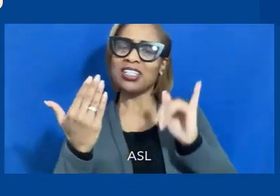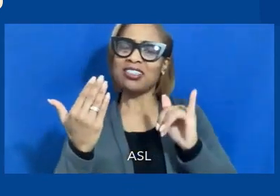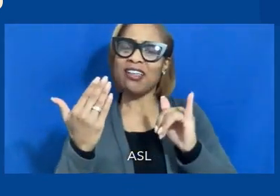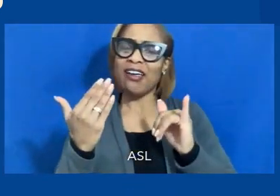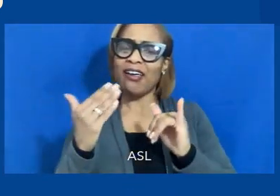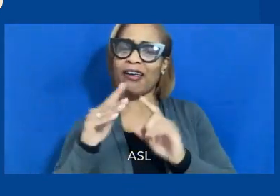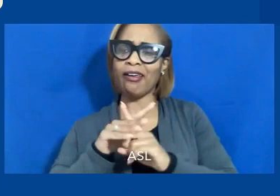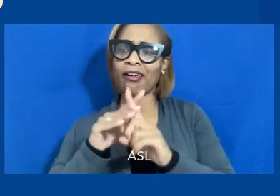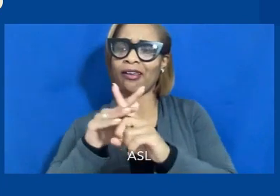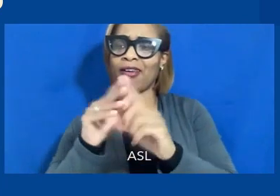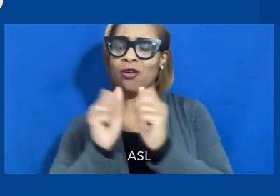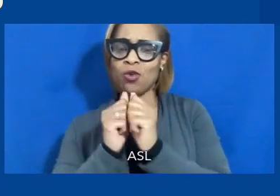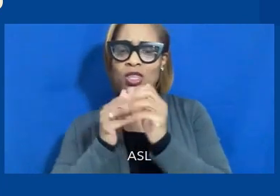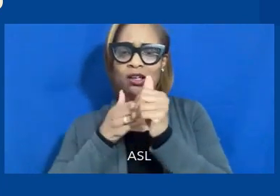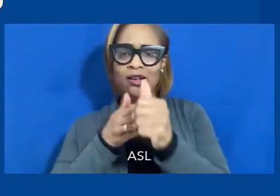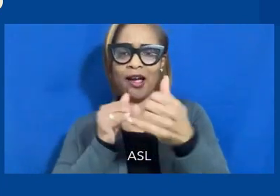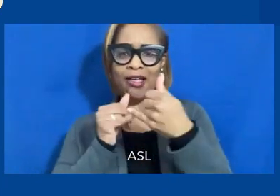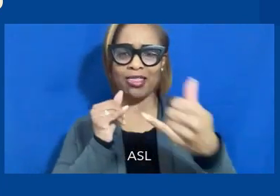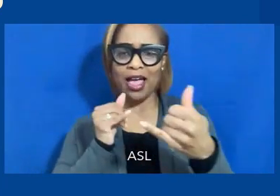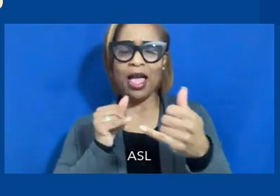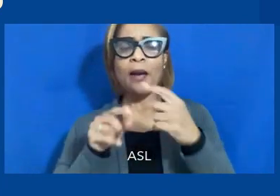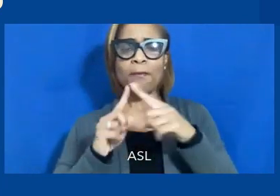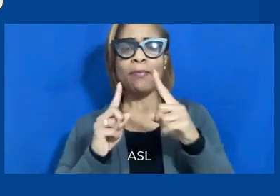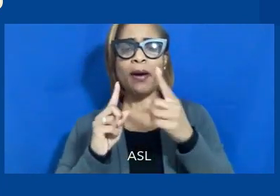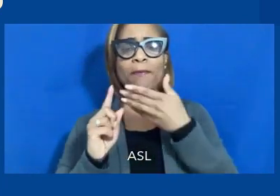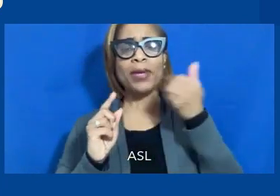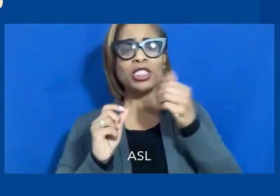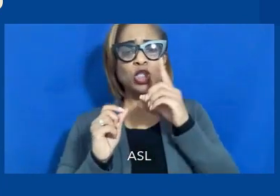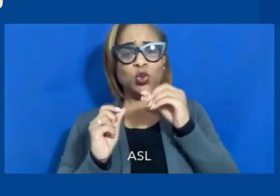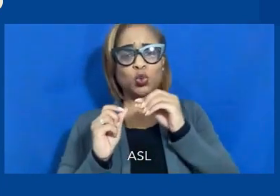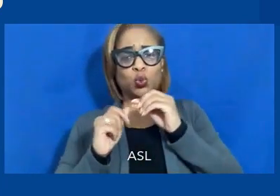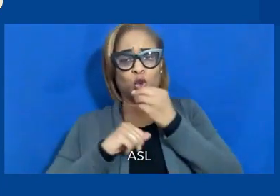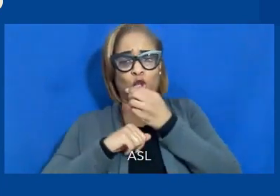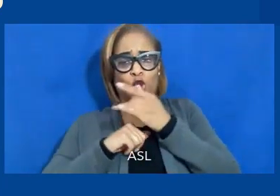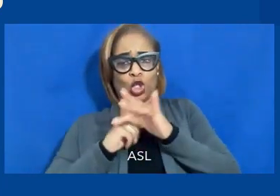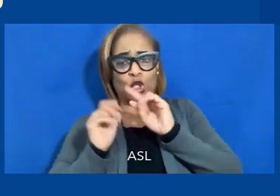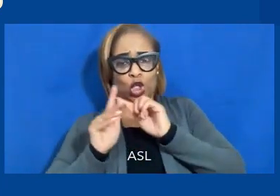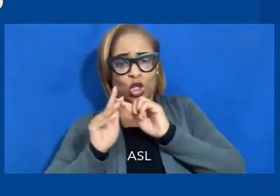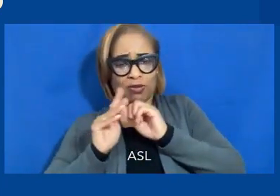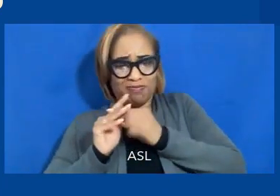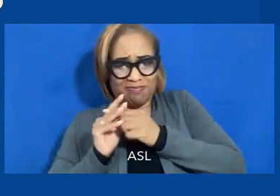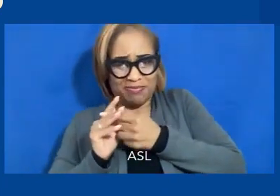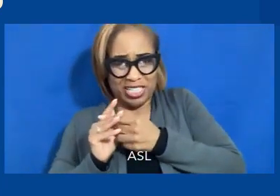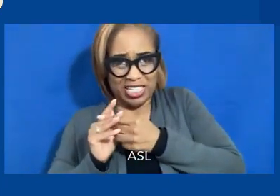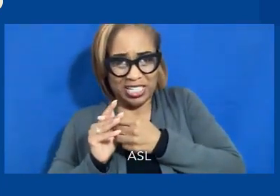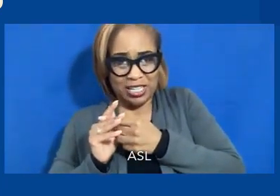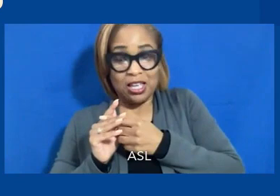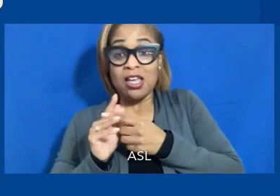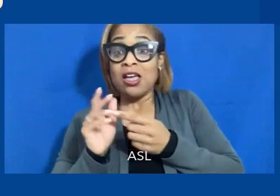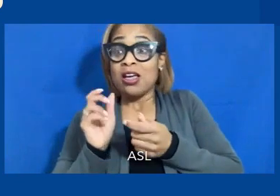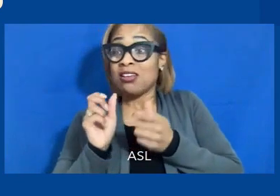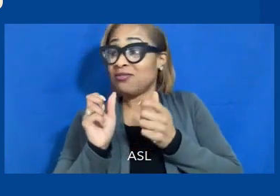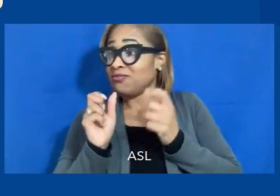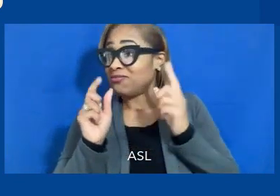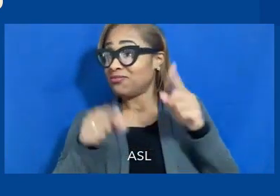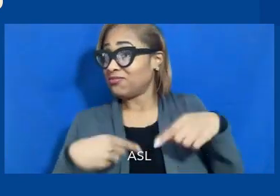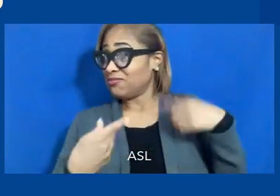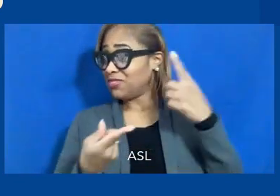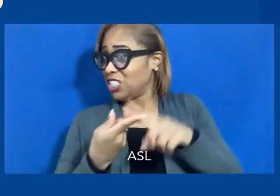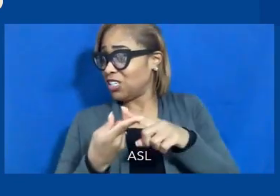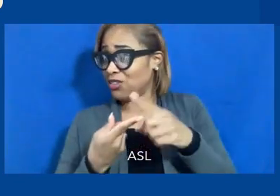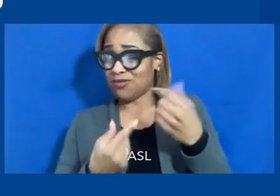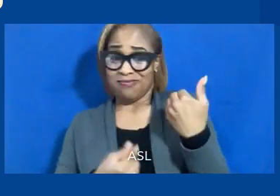is very, very, very early, to get ahead of these problems. Throughout most of my career, literally up until probably the last couple of